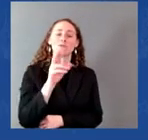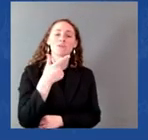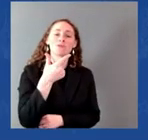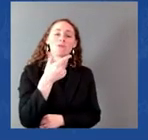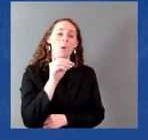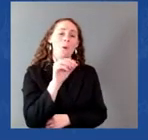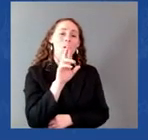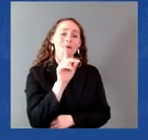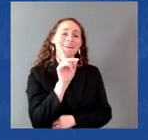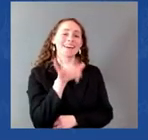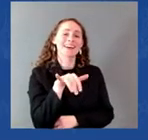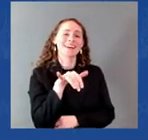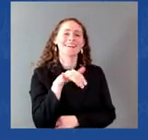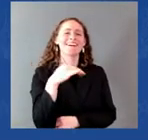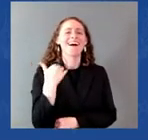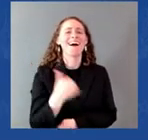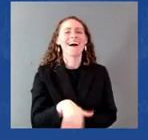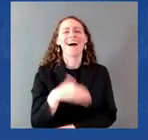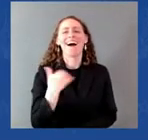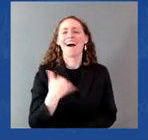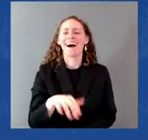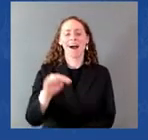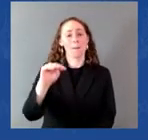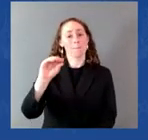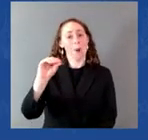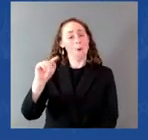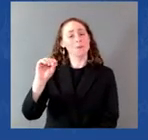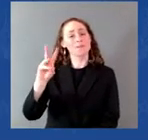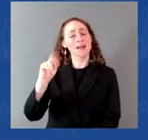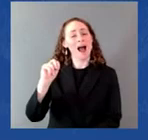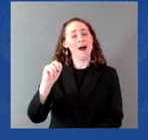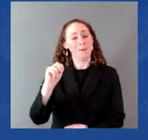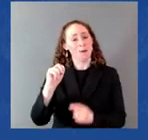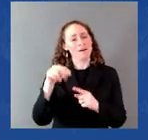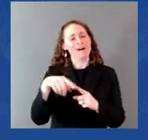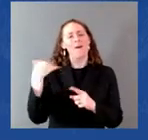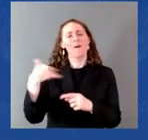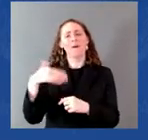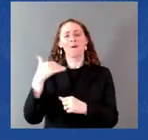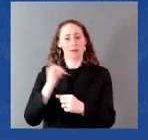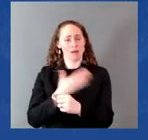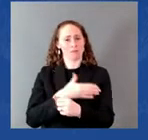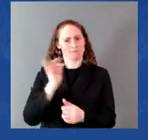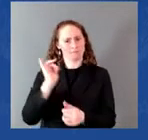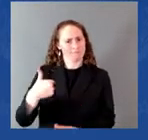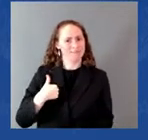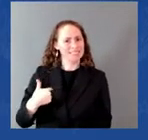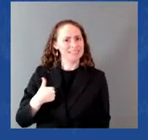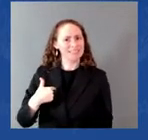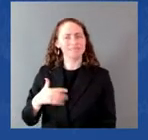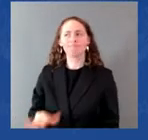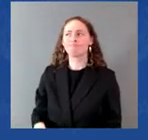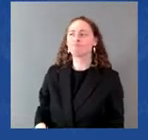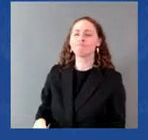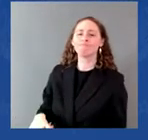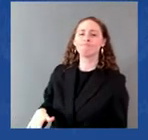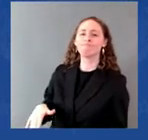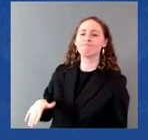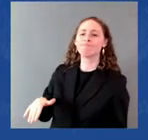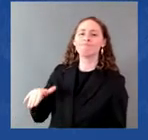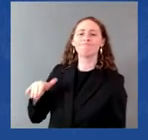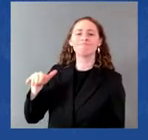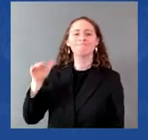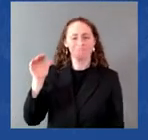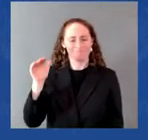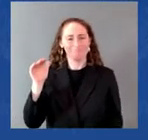grown up without Motown. Talk about the soul of America, unmatched 6-decade career, a songwriter